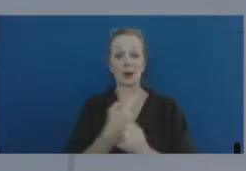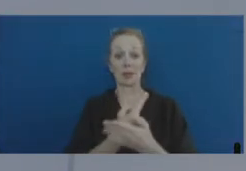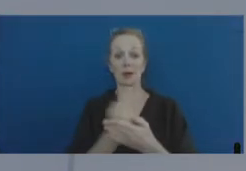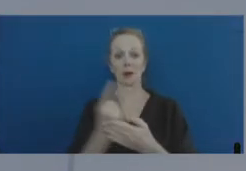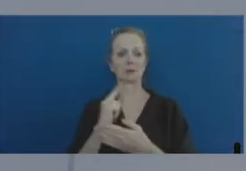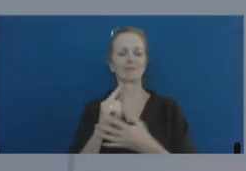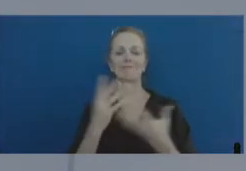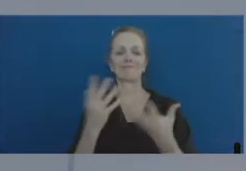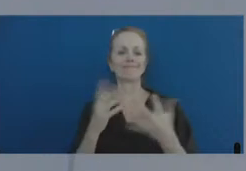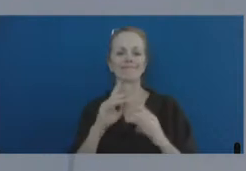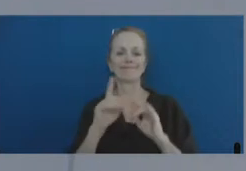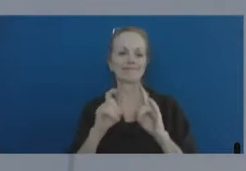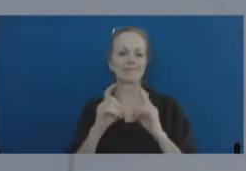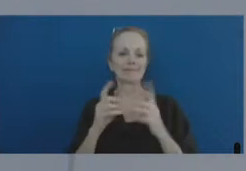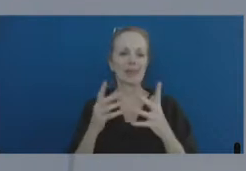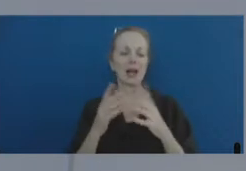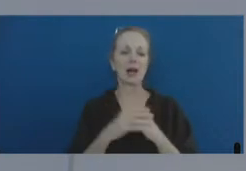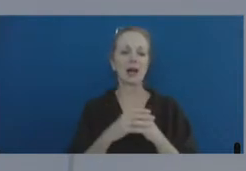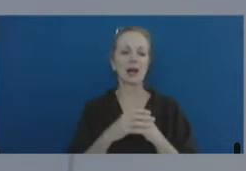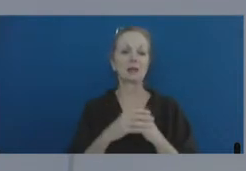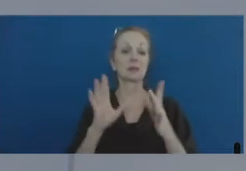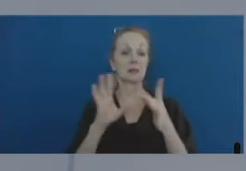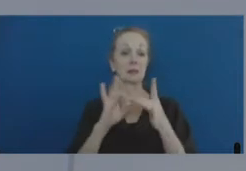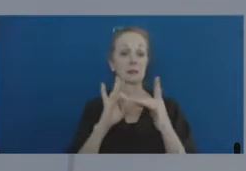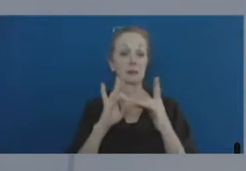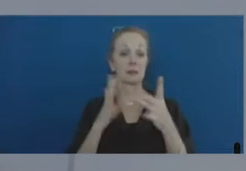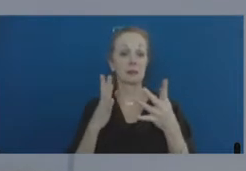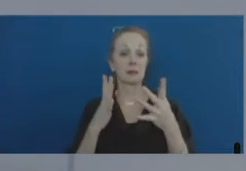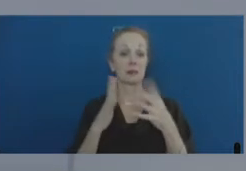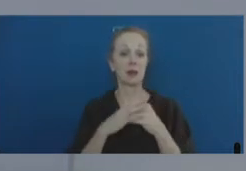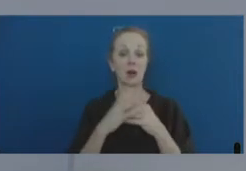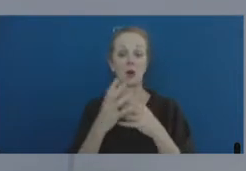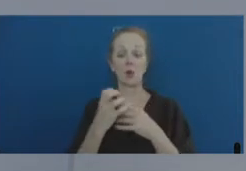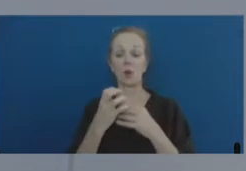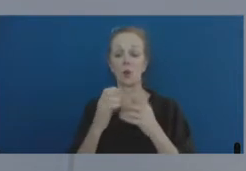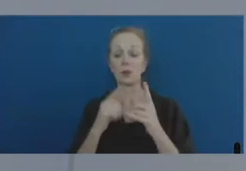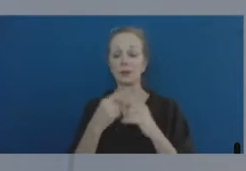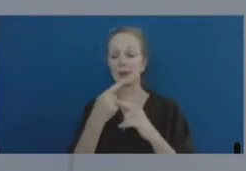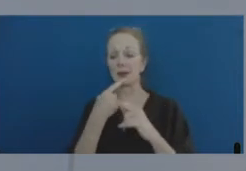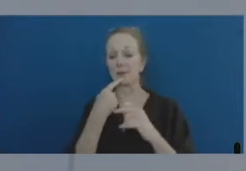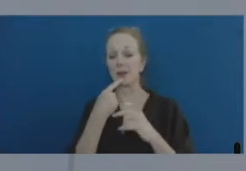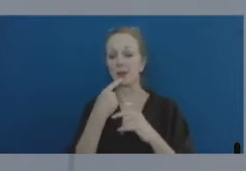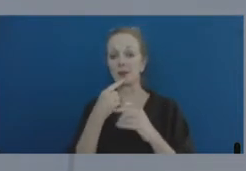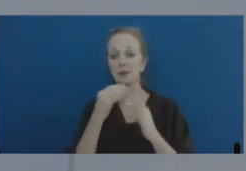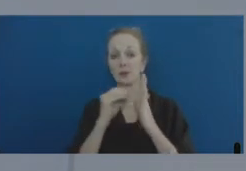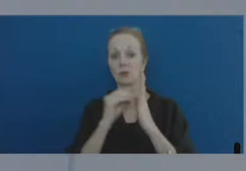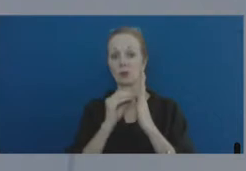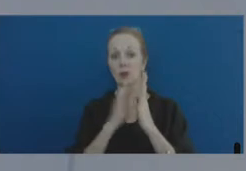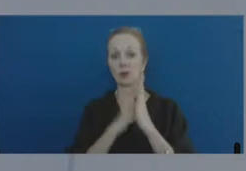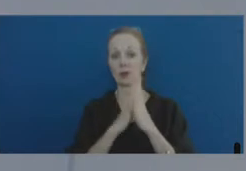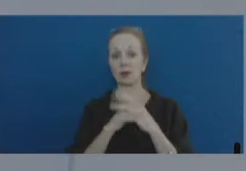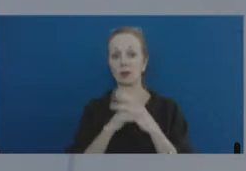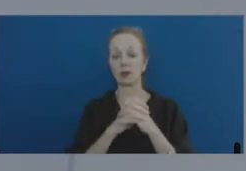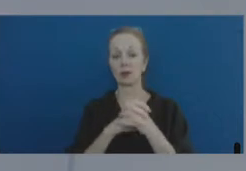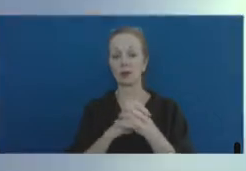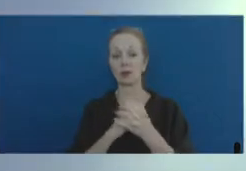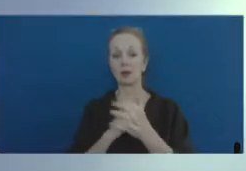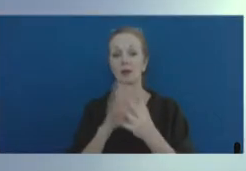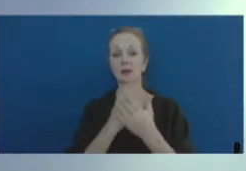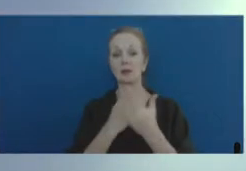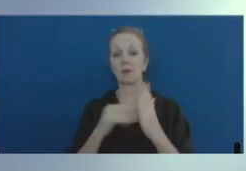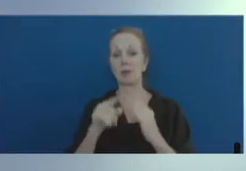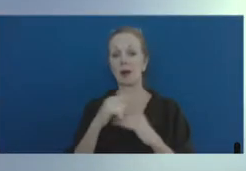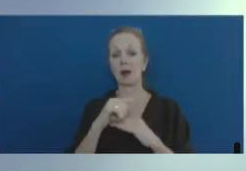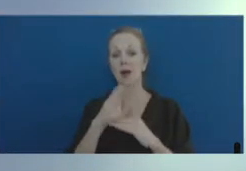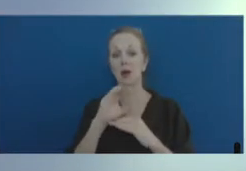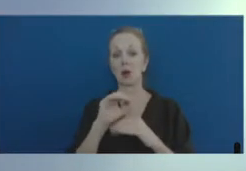really. I have some comments I would like to make for the record and to some of my colleagues. You